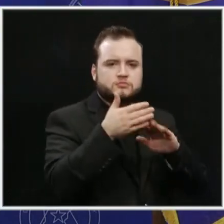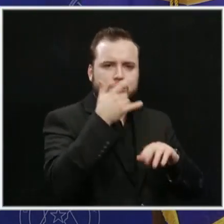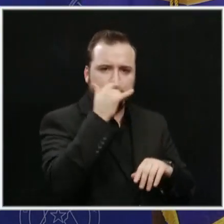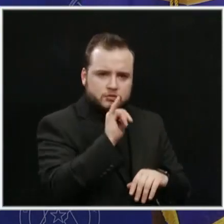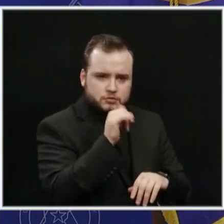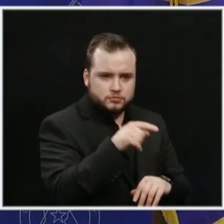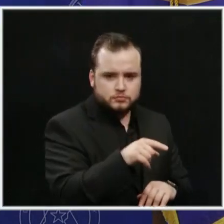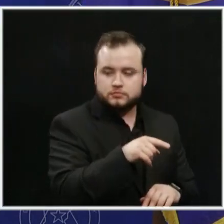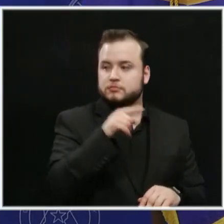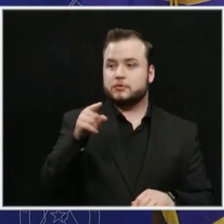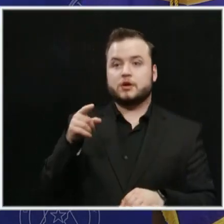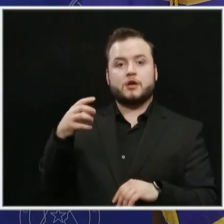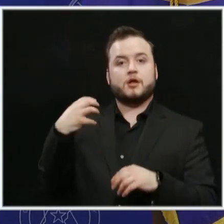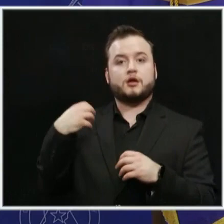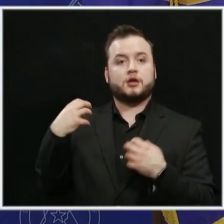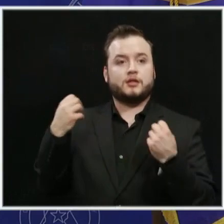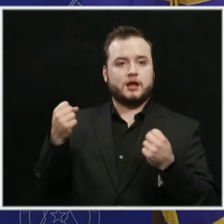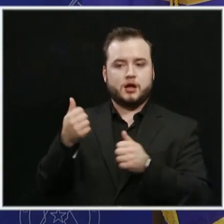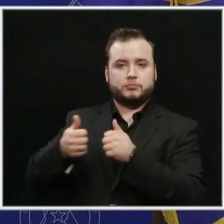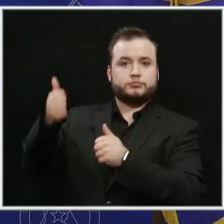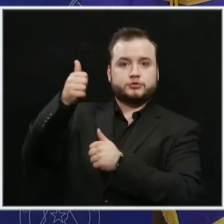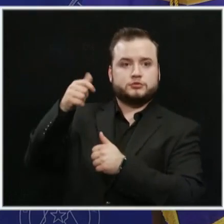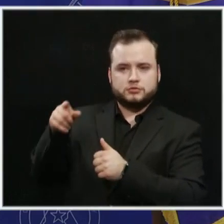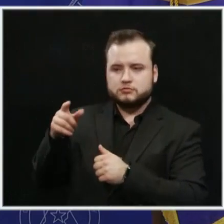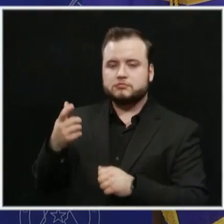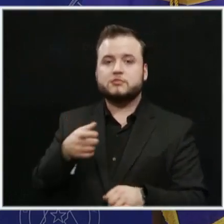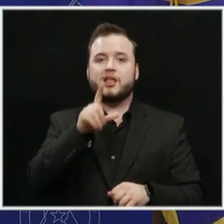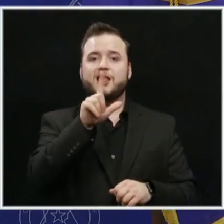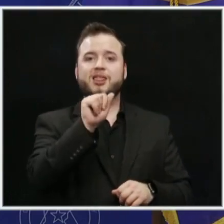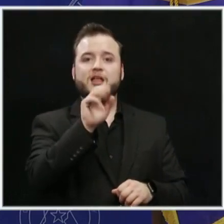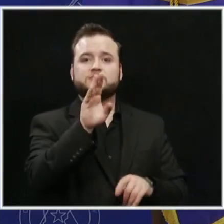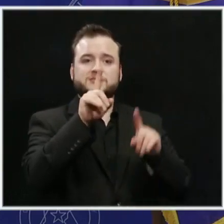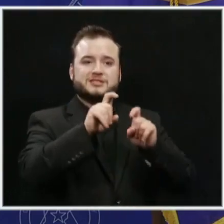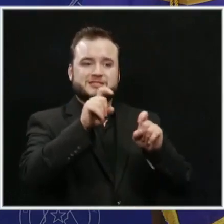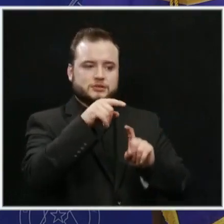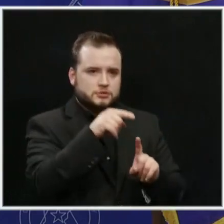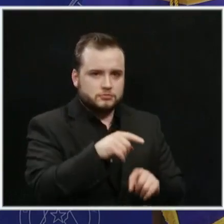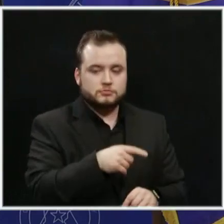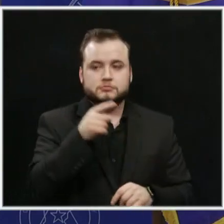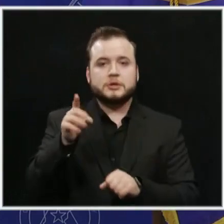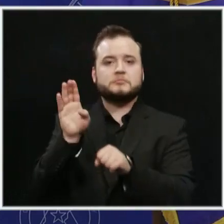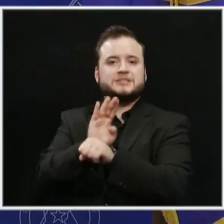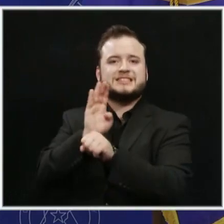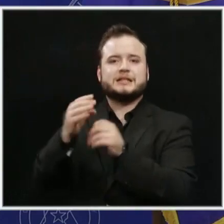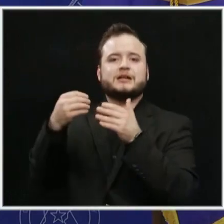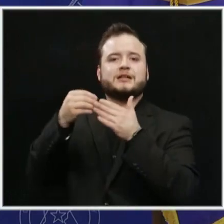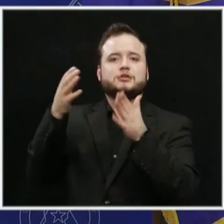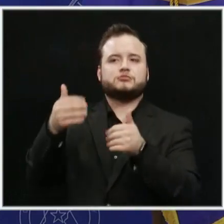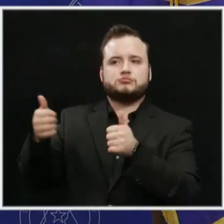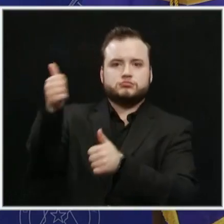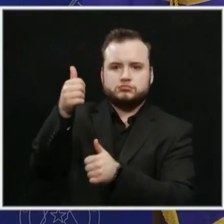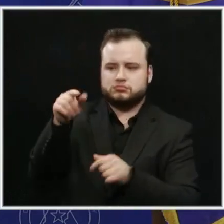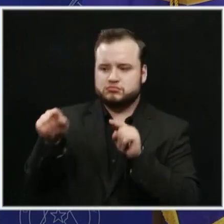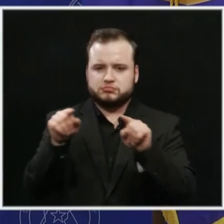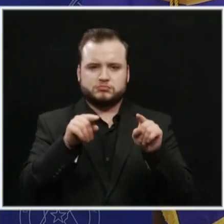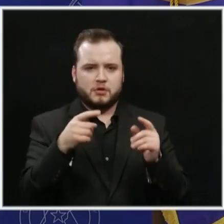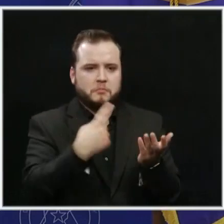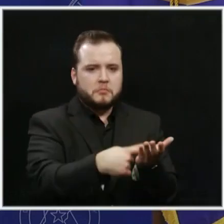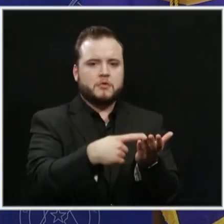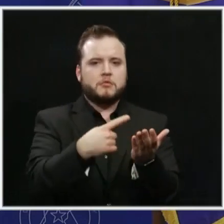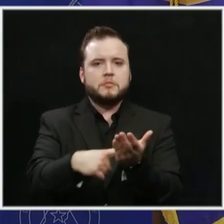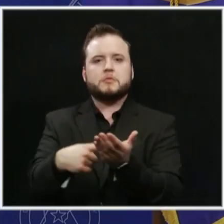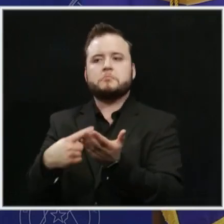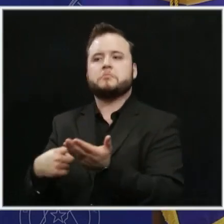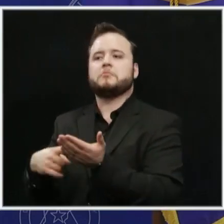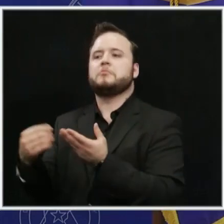Labor, putting those standards in place. We're asking businesses to come up and show what their plan is, share it with their employees, and do these best